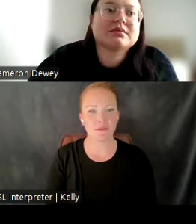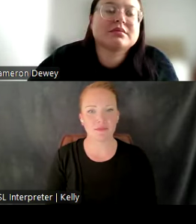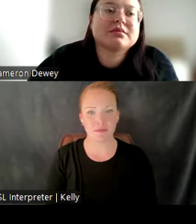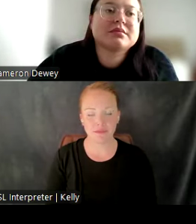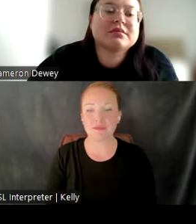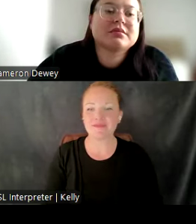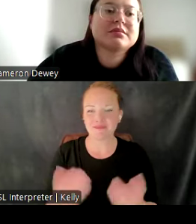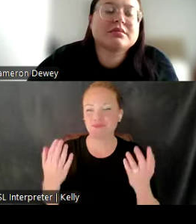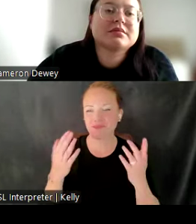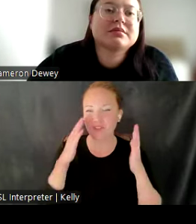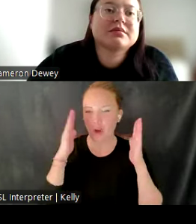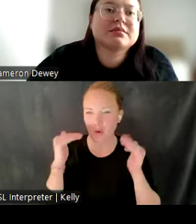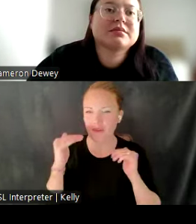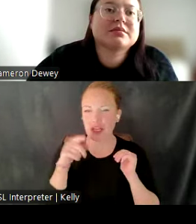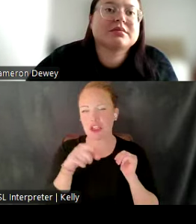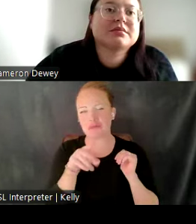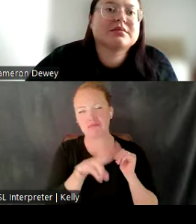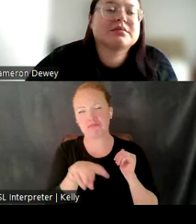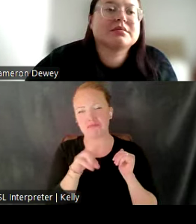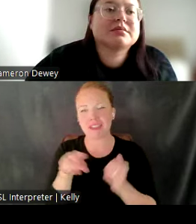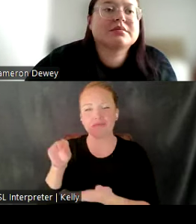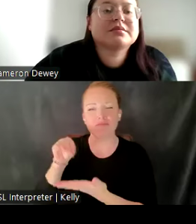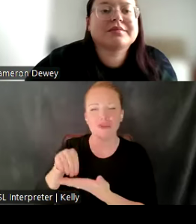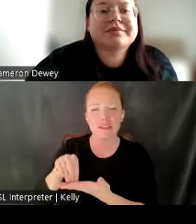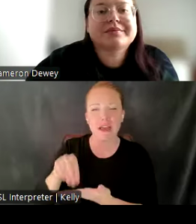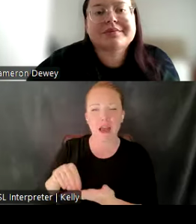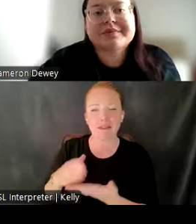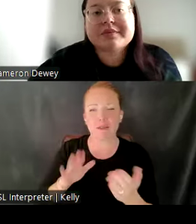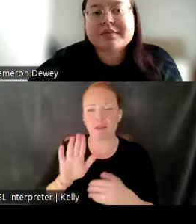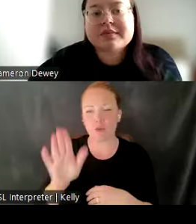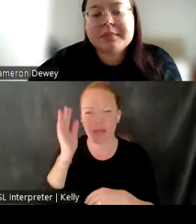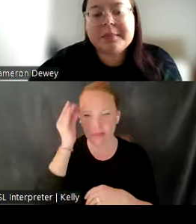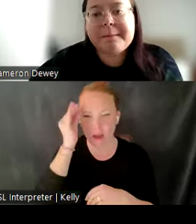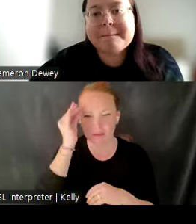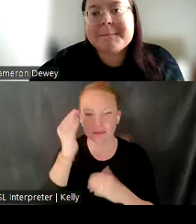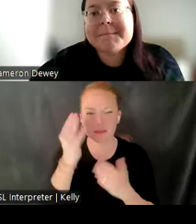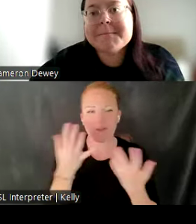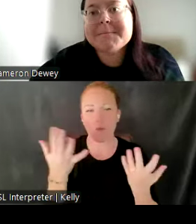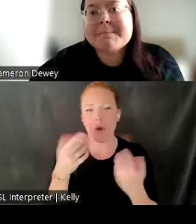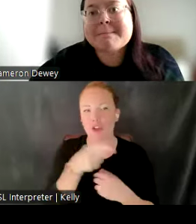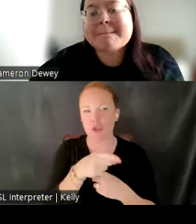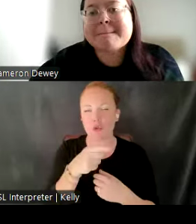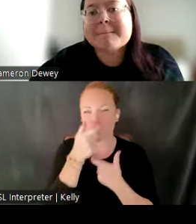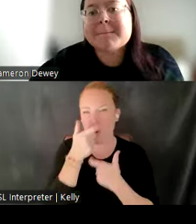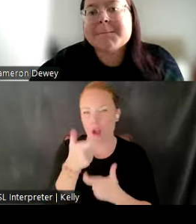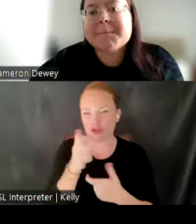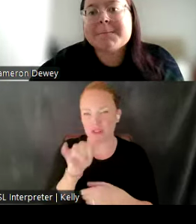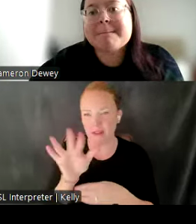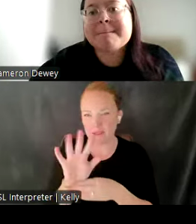So hopefully you guys took some time to also just jot down some of your own thoughts about what you guys witnessed in that